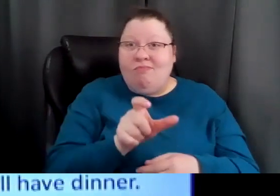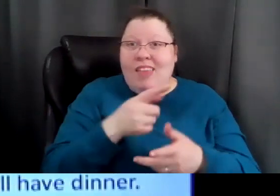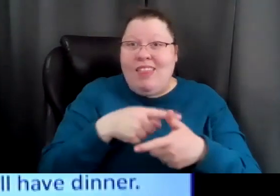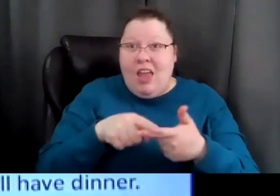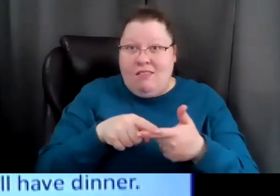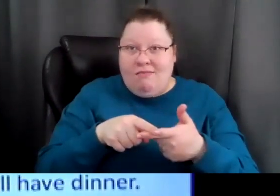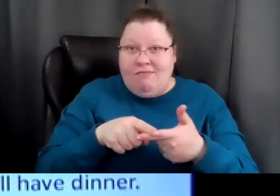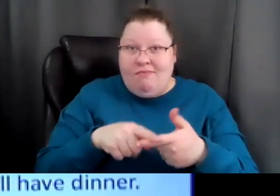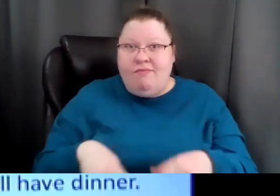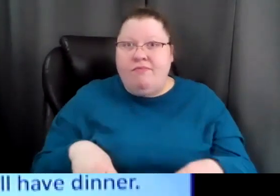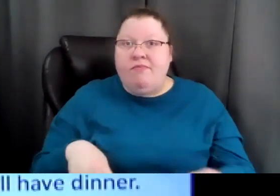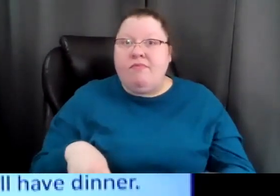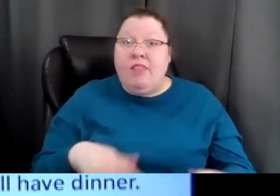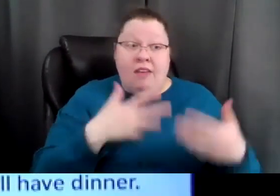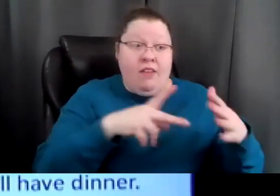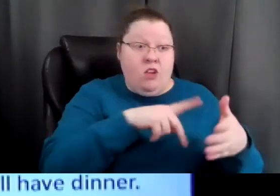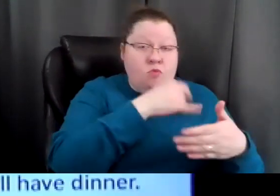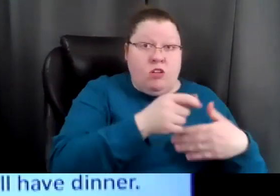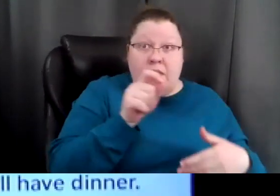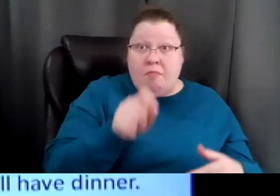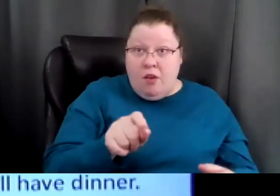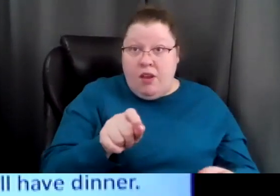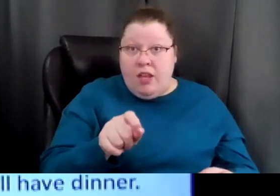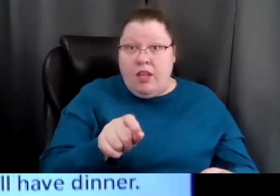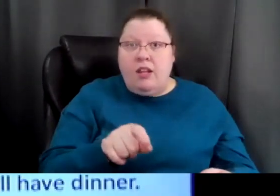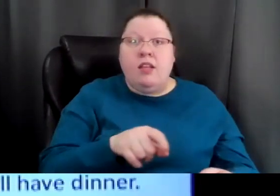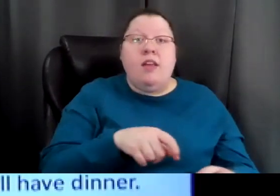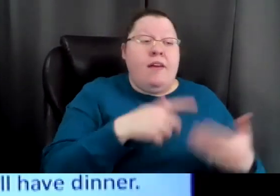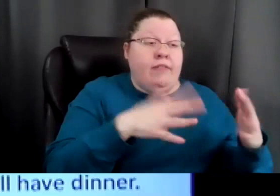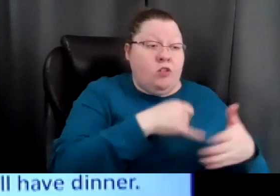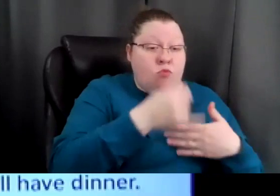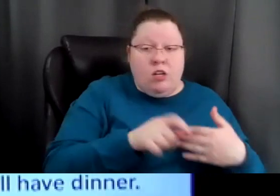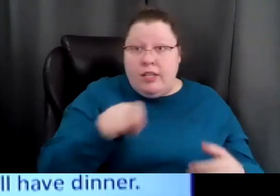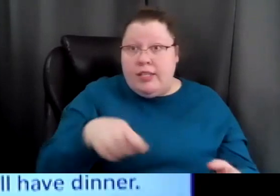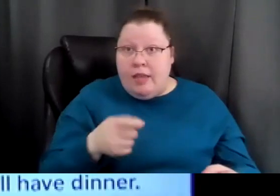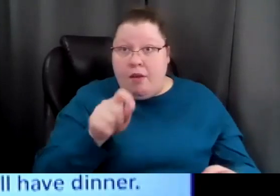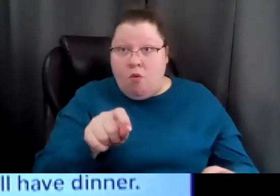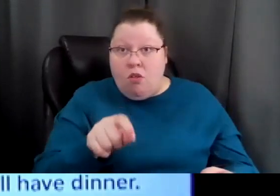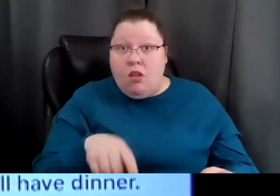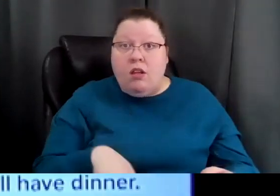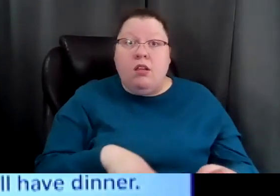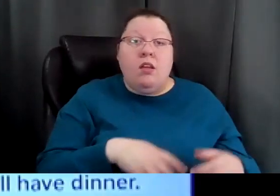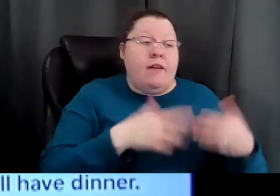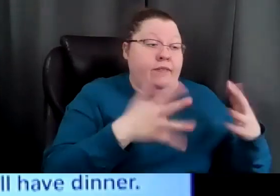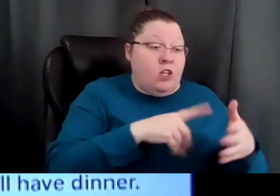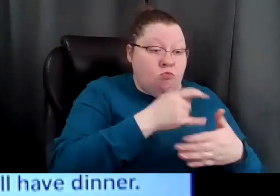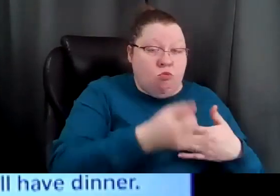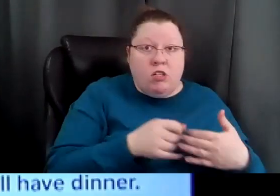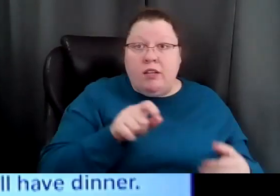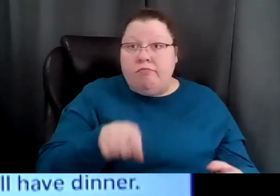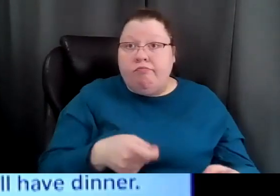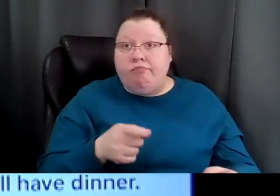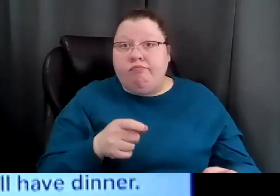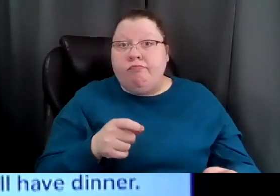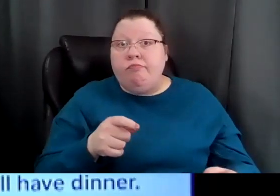your project, period, capital. Finish your project, semicolon. Finish your project, comma, and